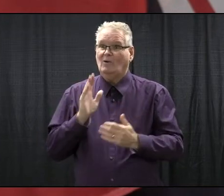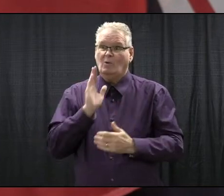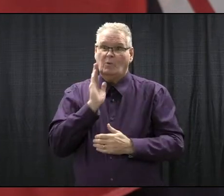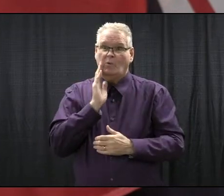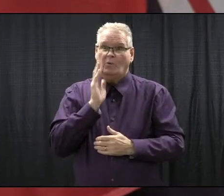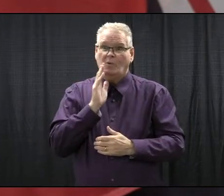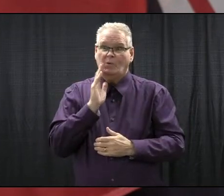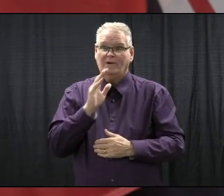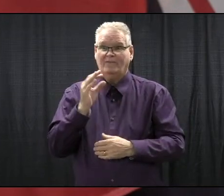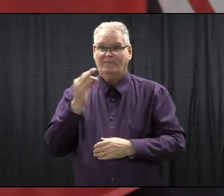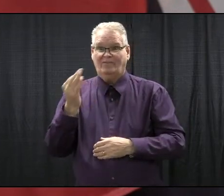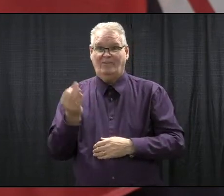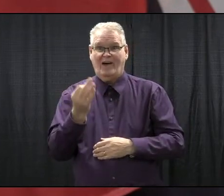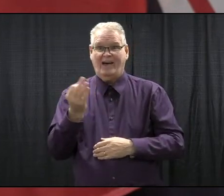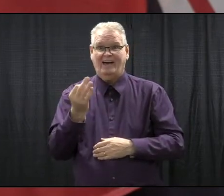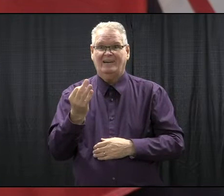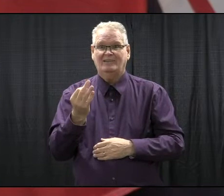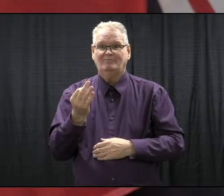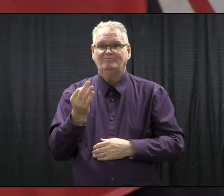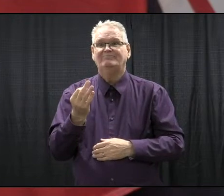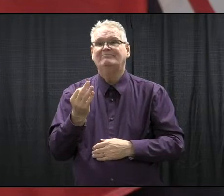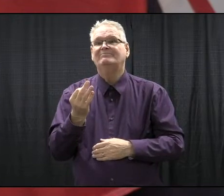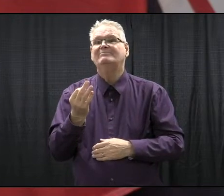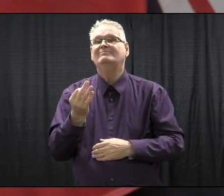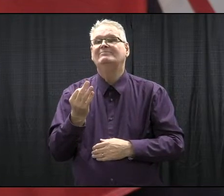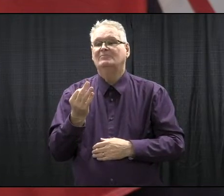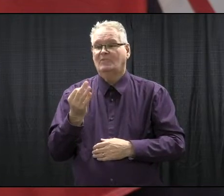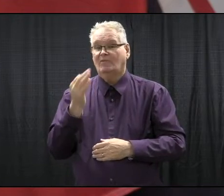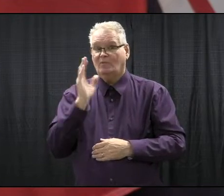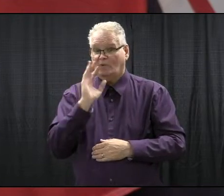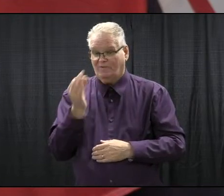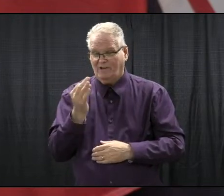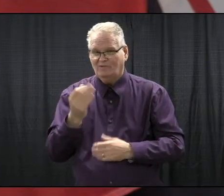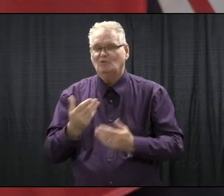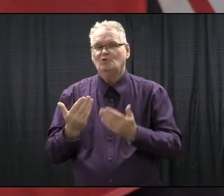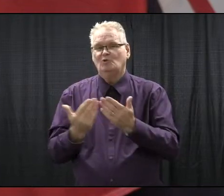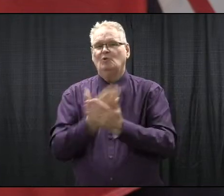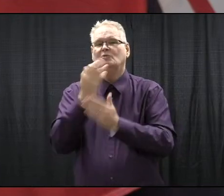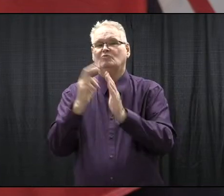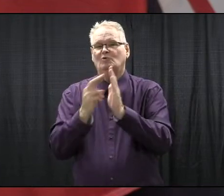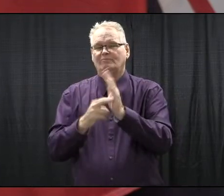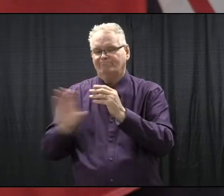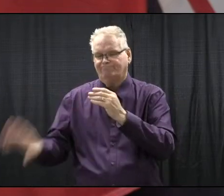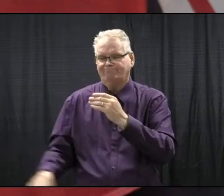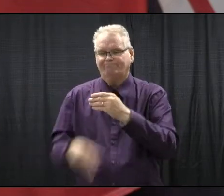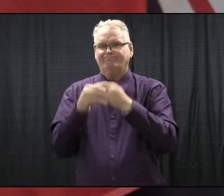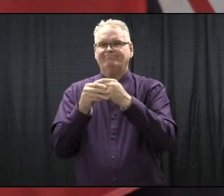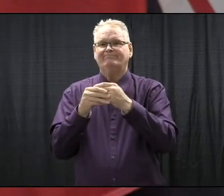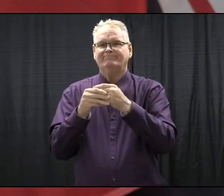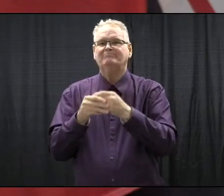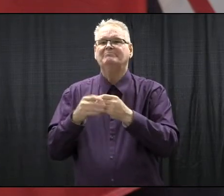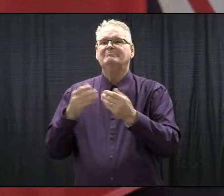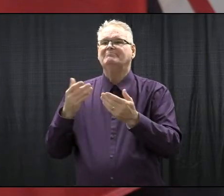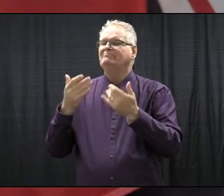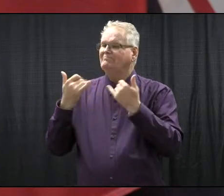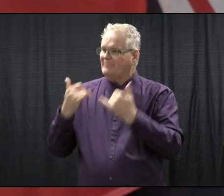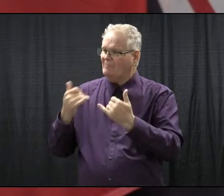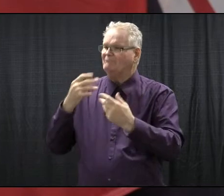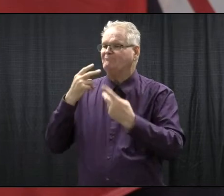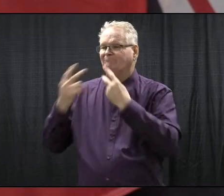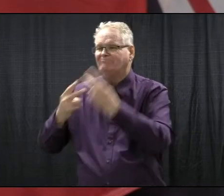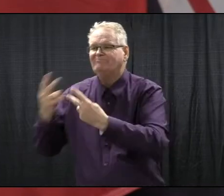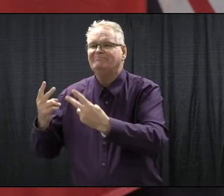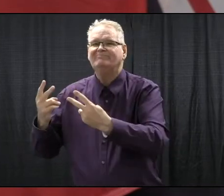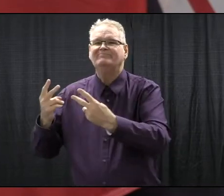a slightly modified version only of what happened before COVID. So there will be screening measures at the entrance